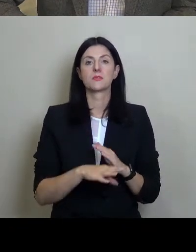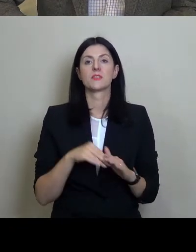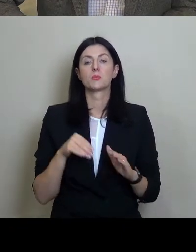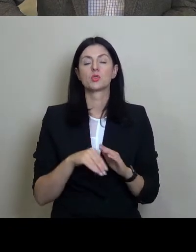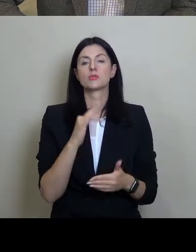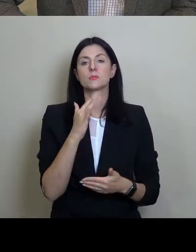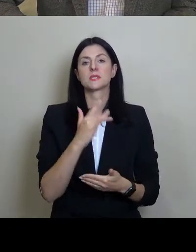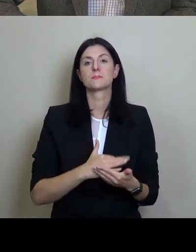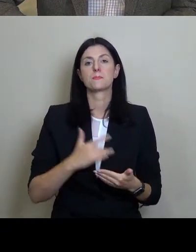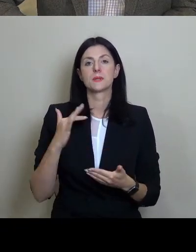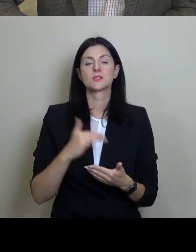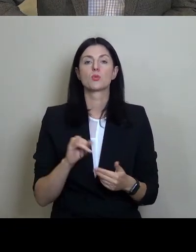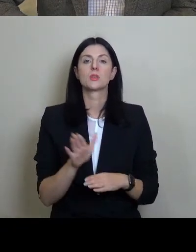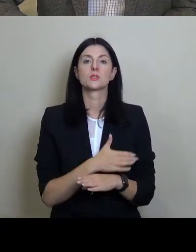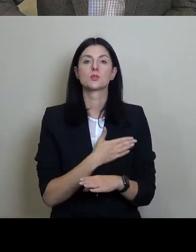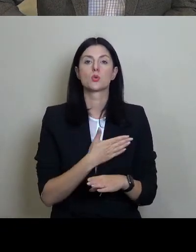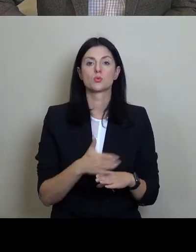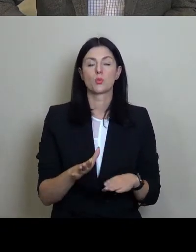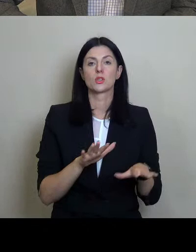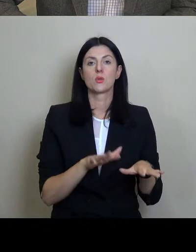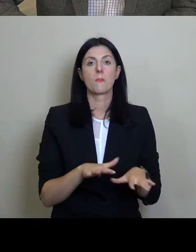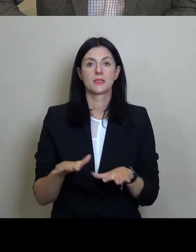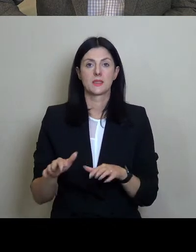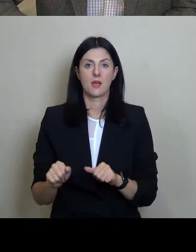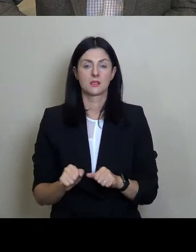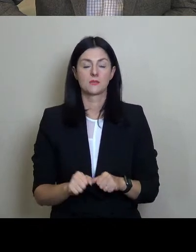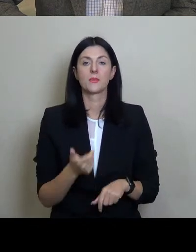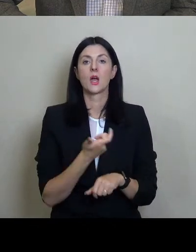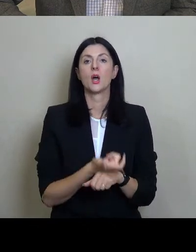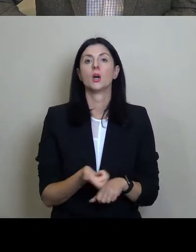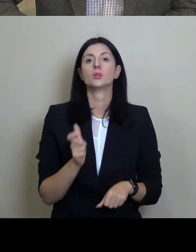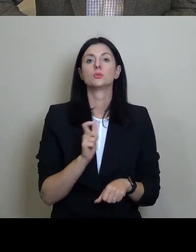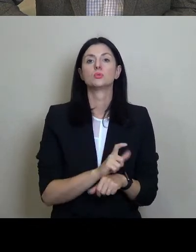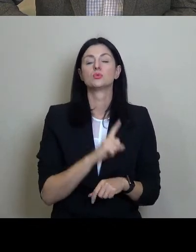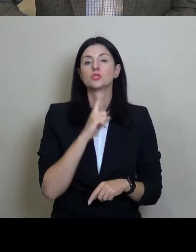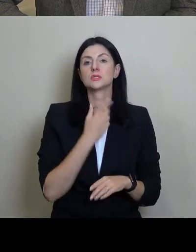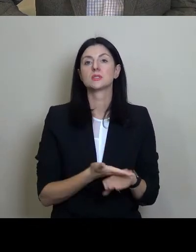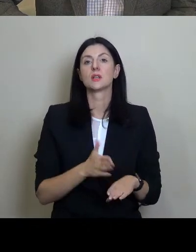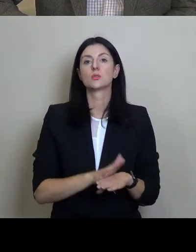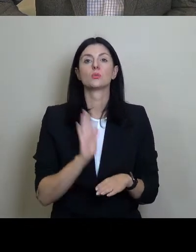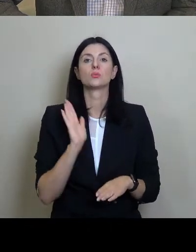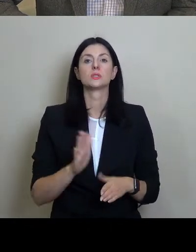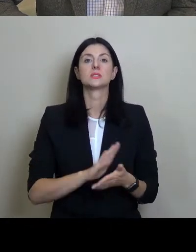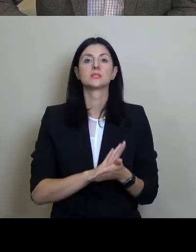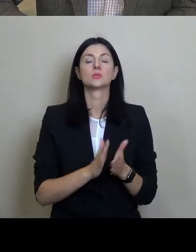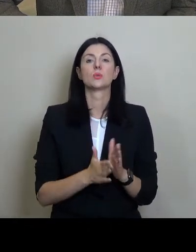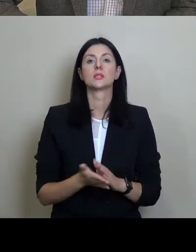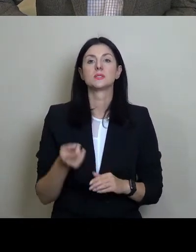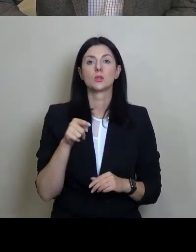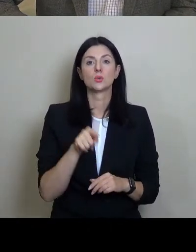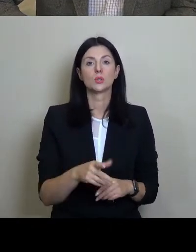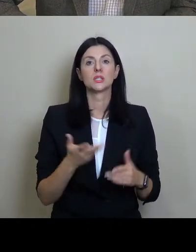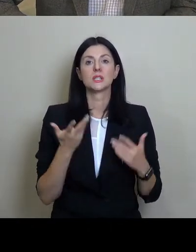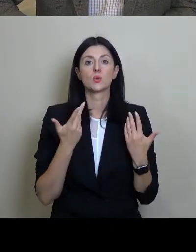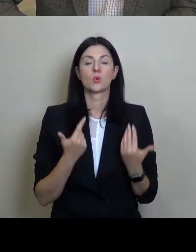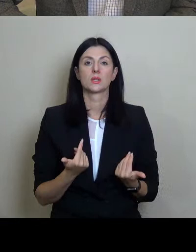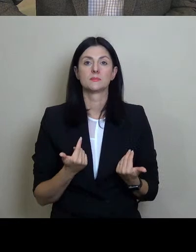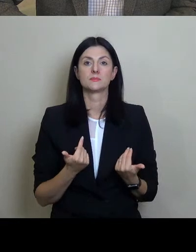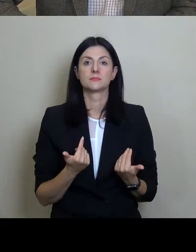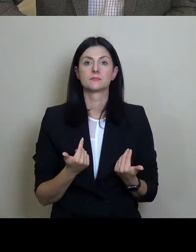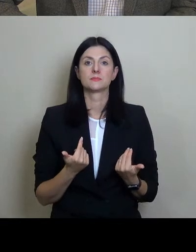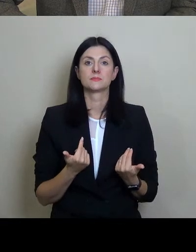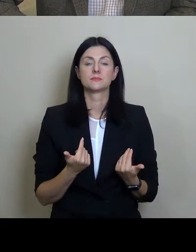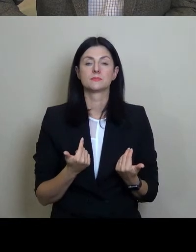discussion on the single electoral list and the allocation of the mandates. The situation is going to become very complex